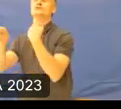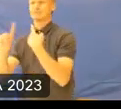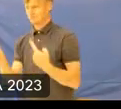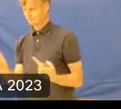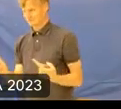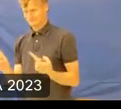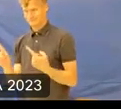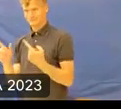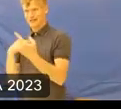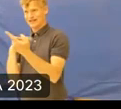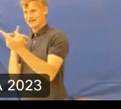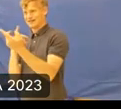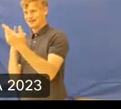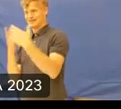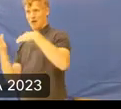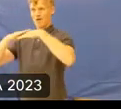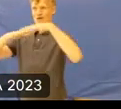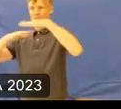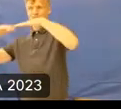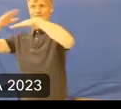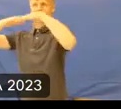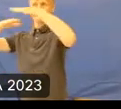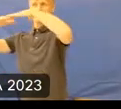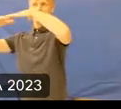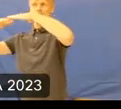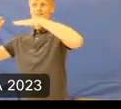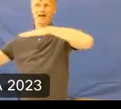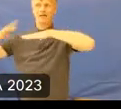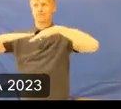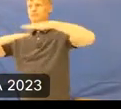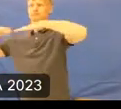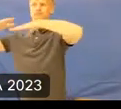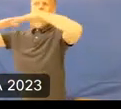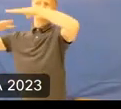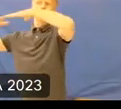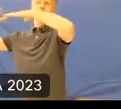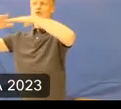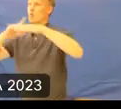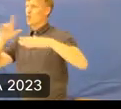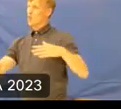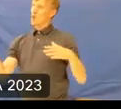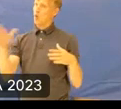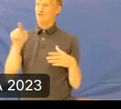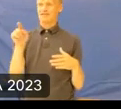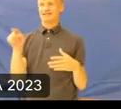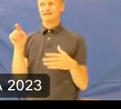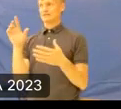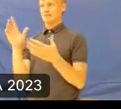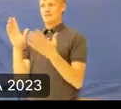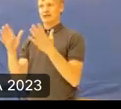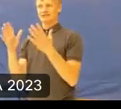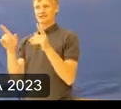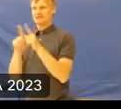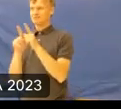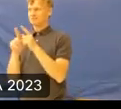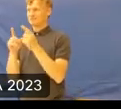answer. And all of that computation, scalar inferences, whatever, it's got to be retrieved very early.